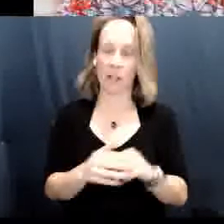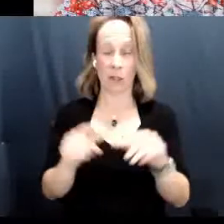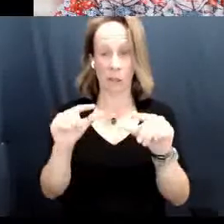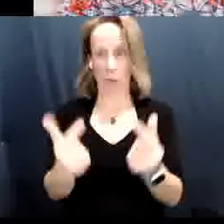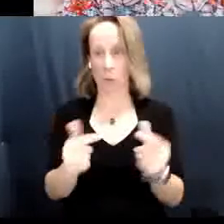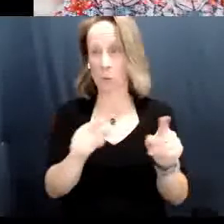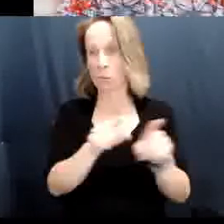around these things as well.